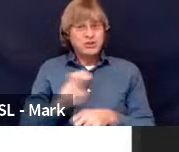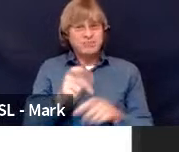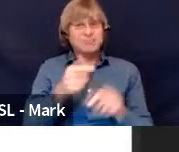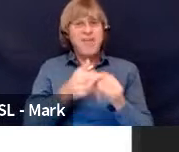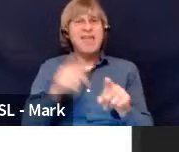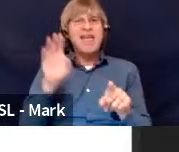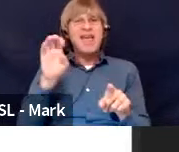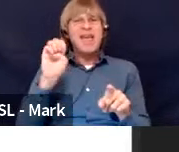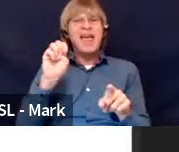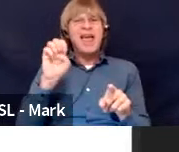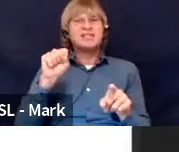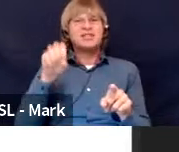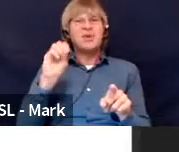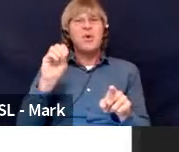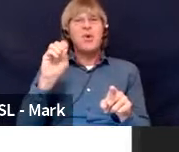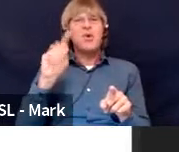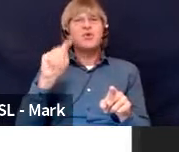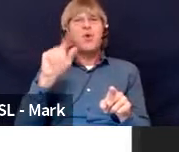at